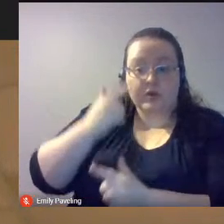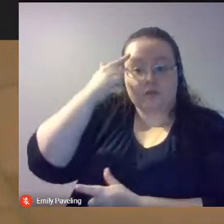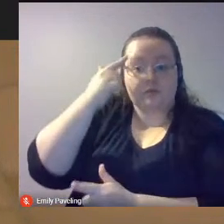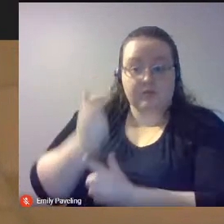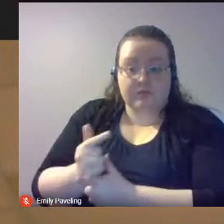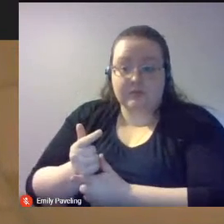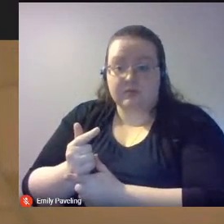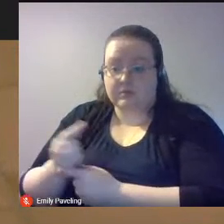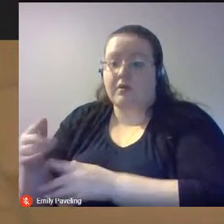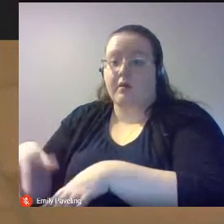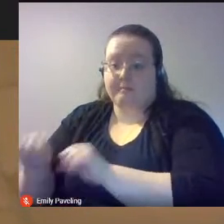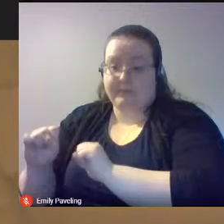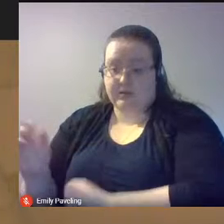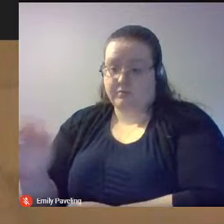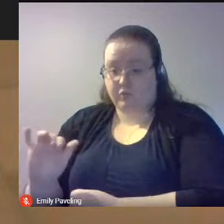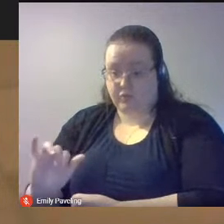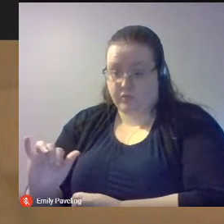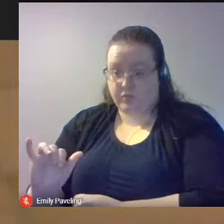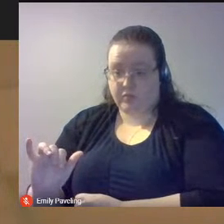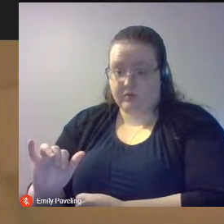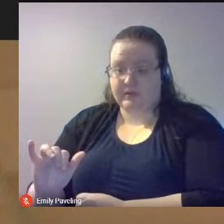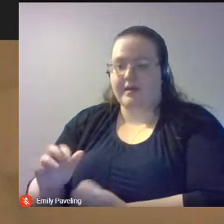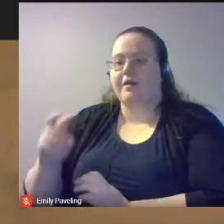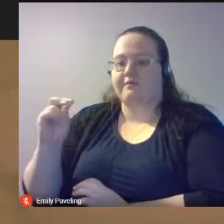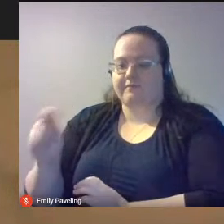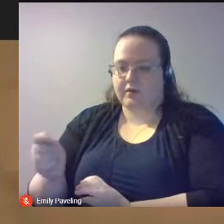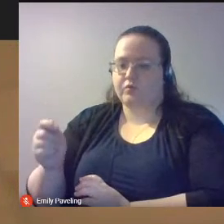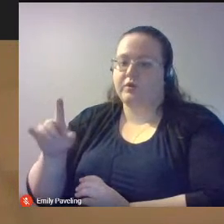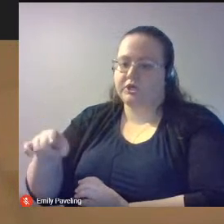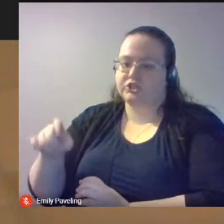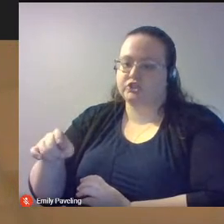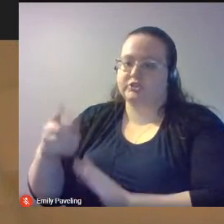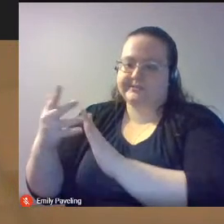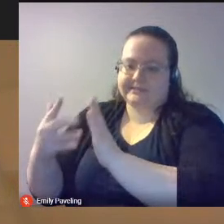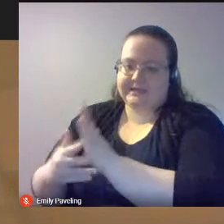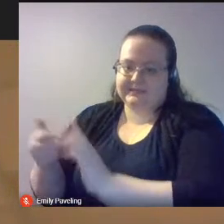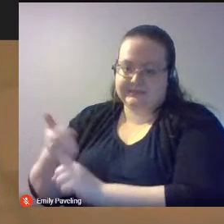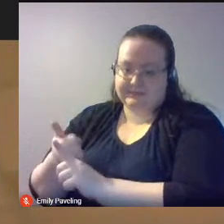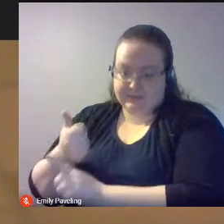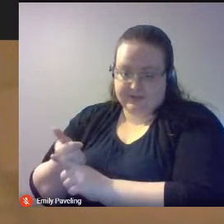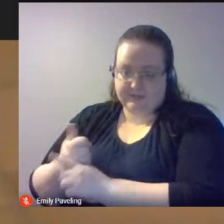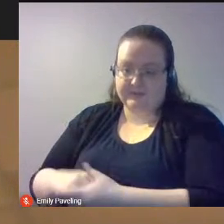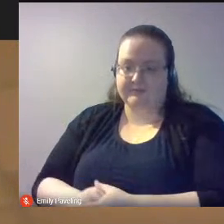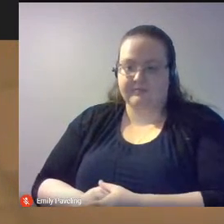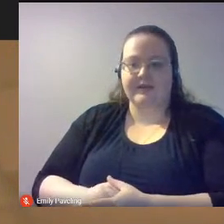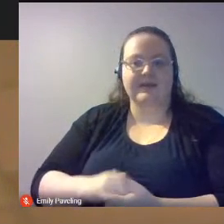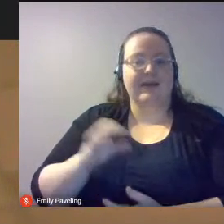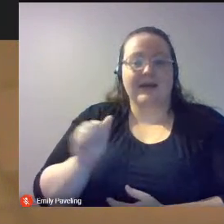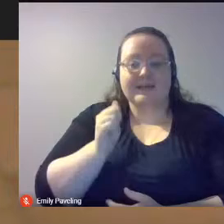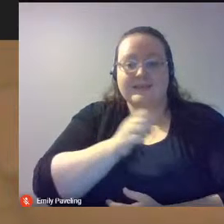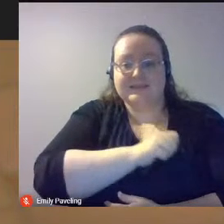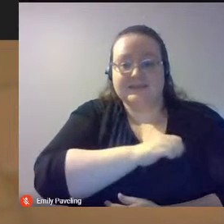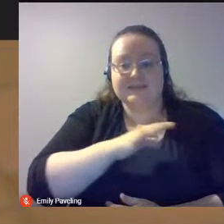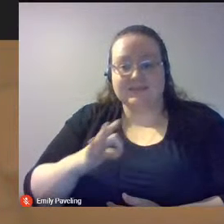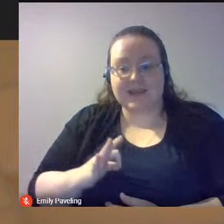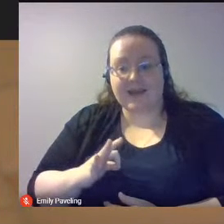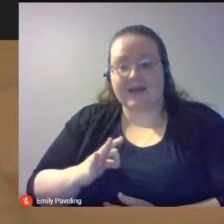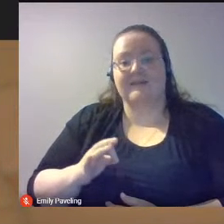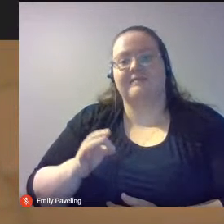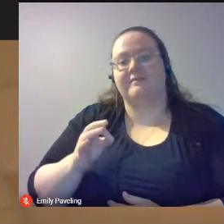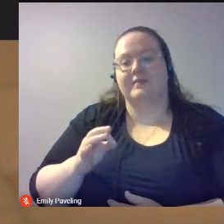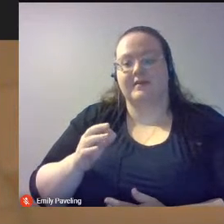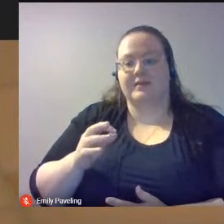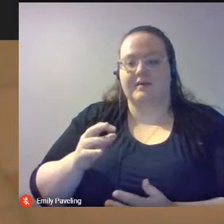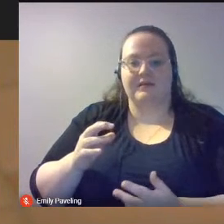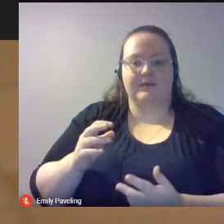medical assessment promptly. Any staff or essential visitors with signs or symptoms of COVID-19 must go